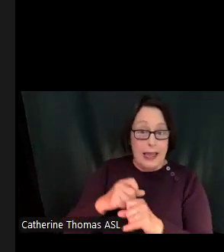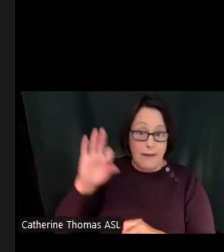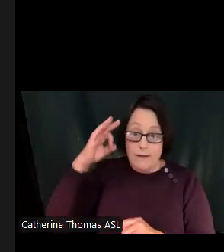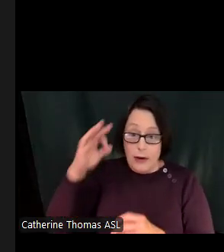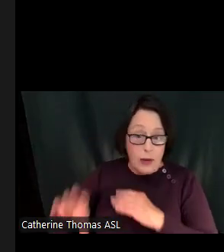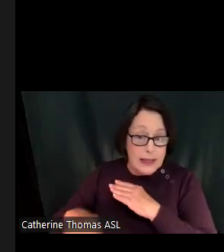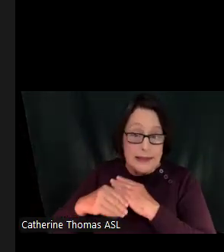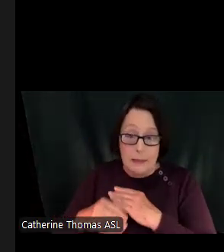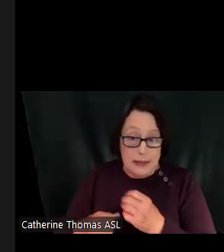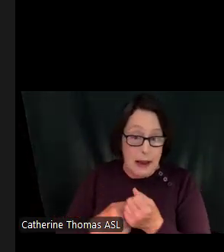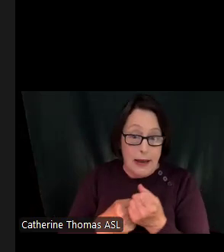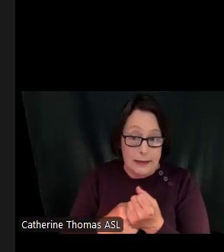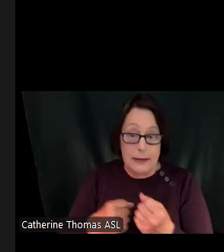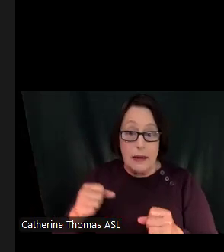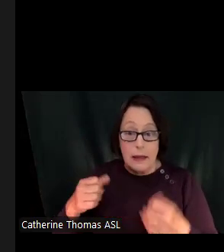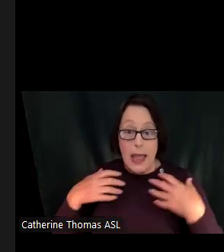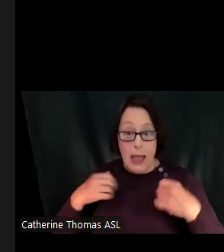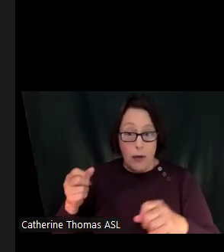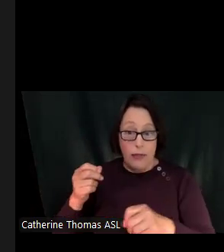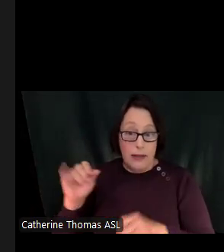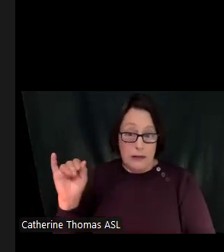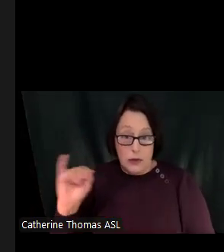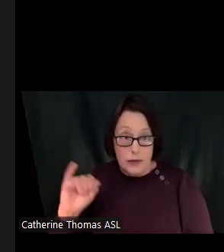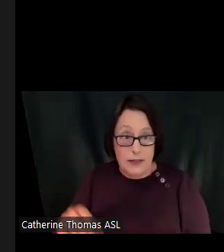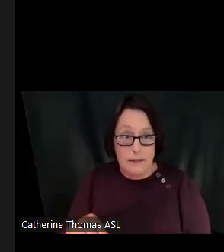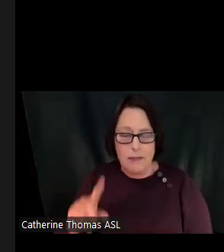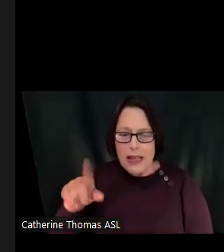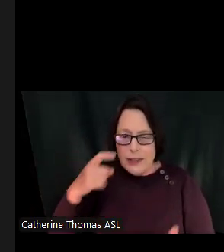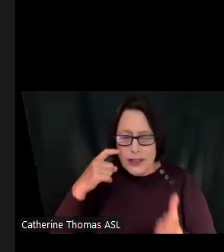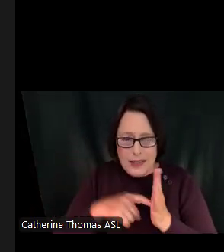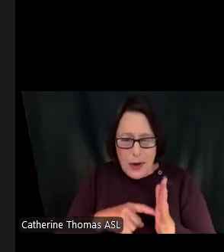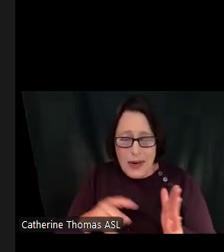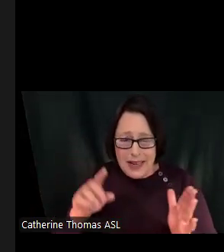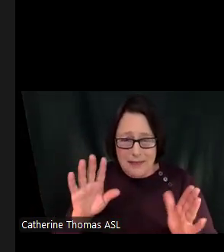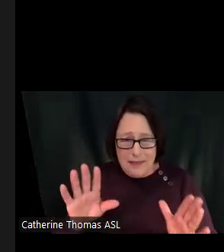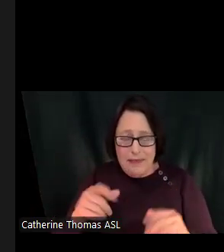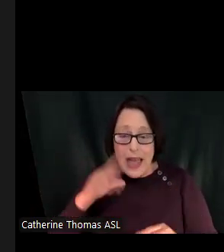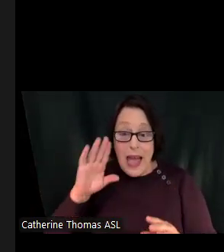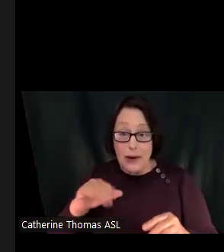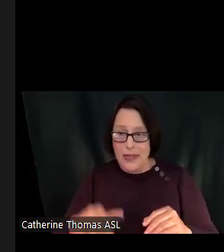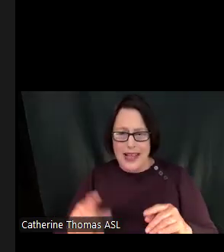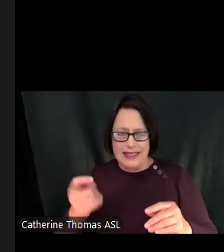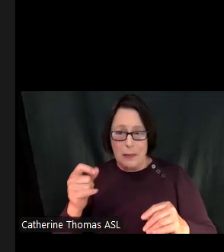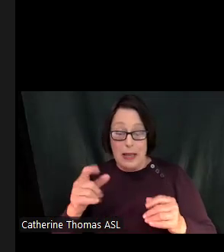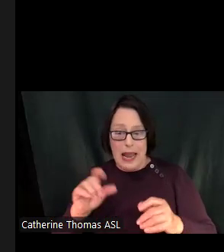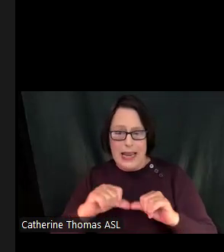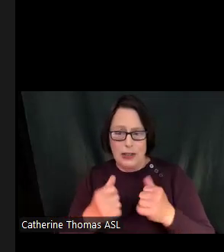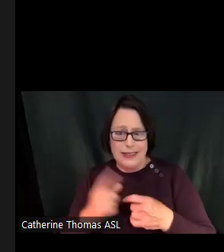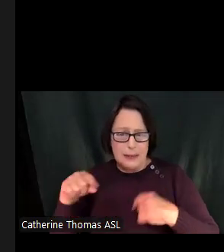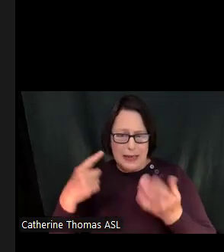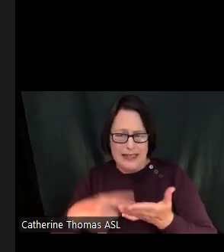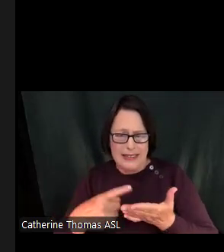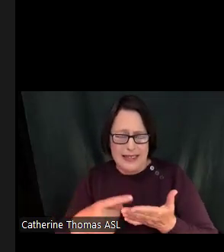health care. So just noting that I know that has been something that the agency's been talking about a lot